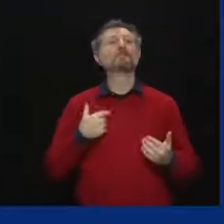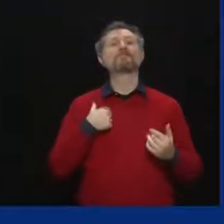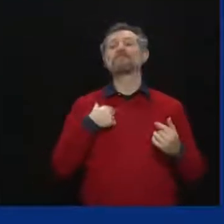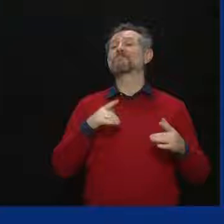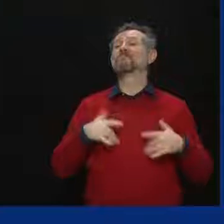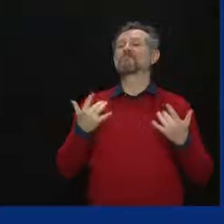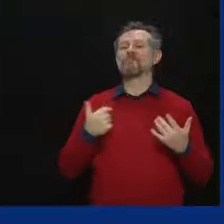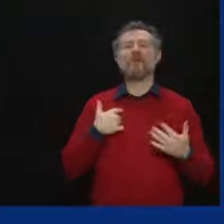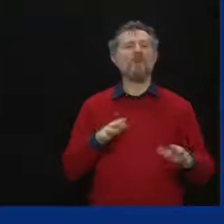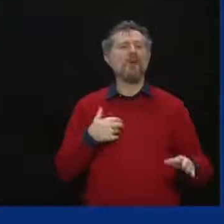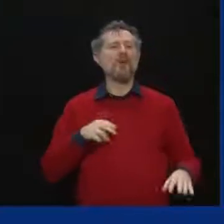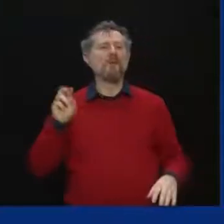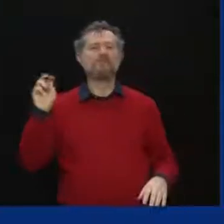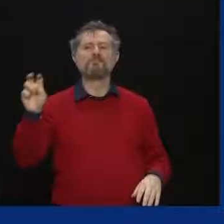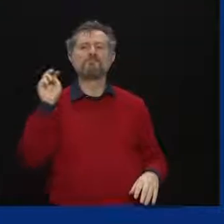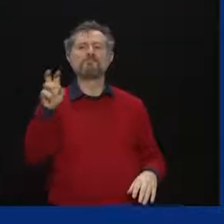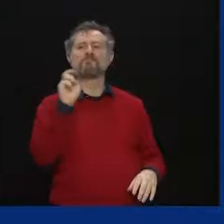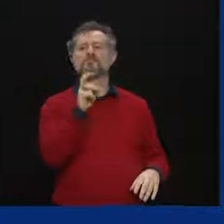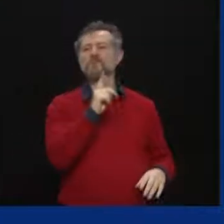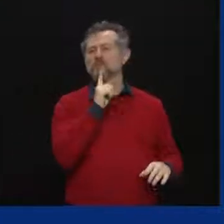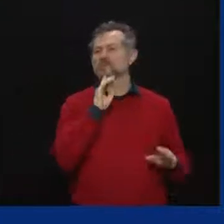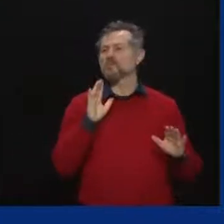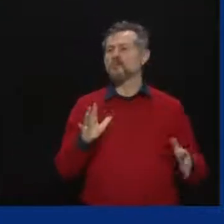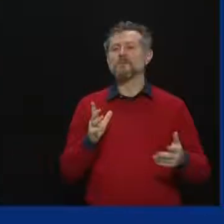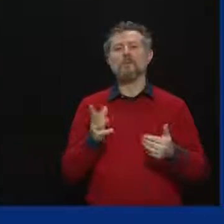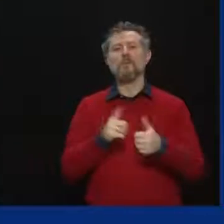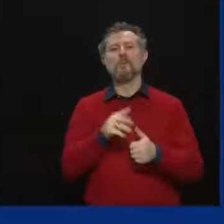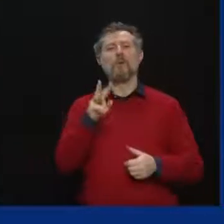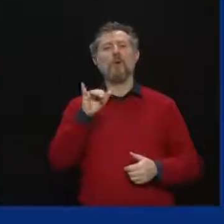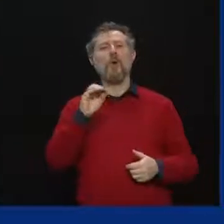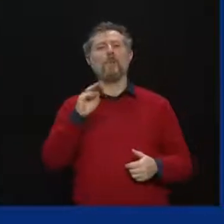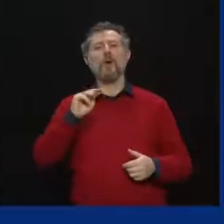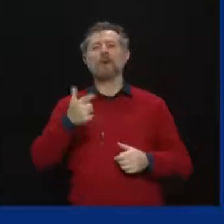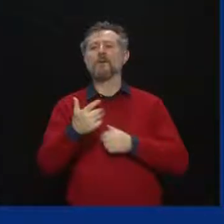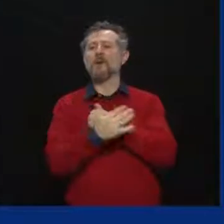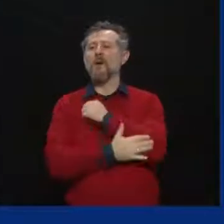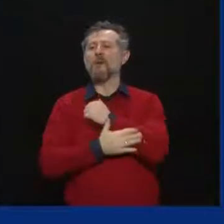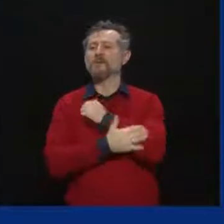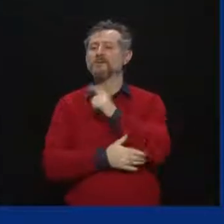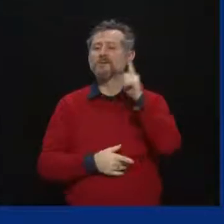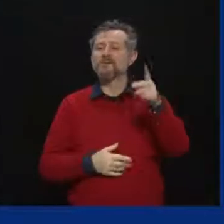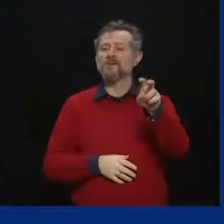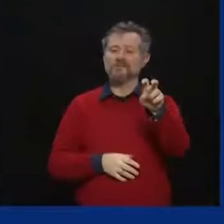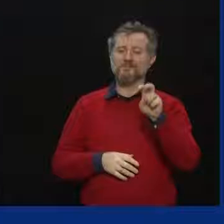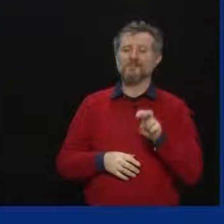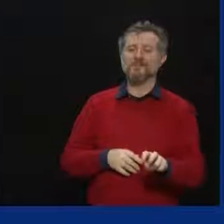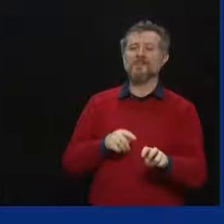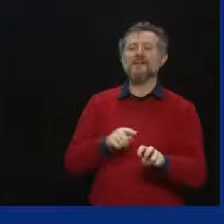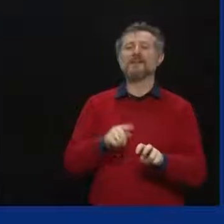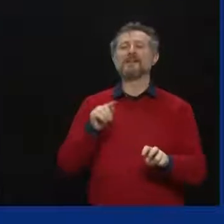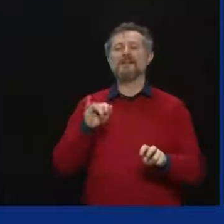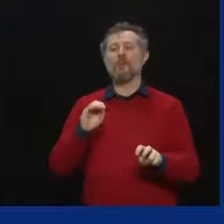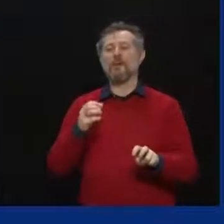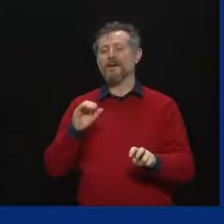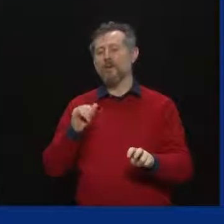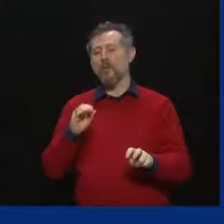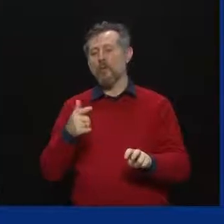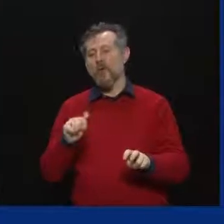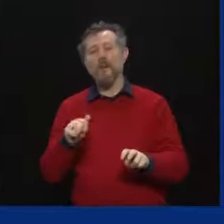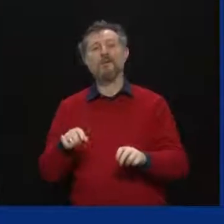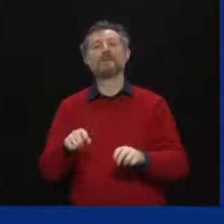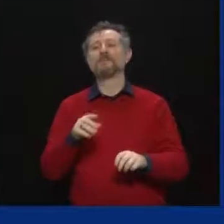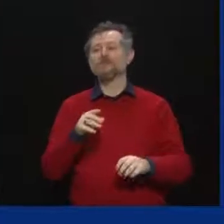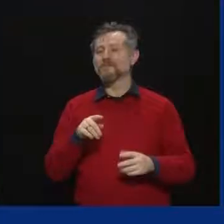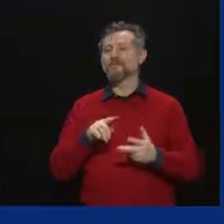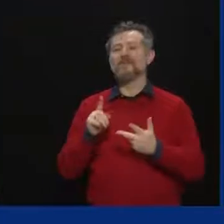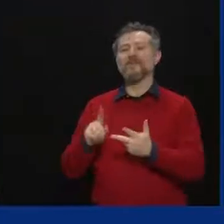to be out everywhere from Wyoming County to Tioga County to Broome County, and made a quick stop up